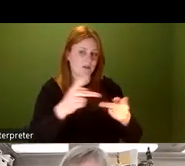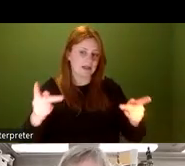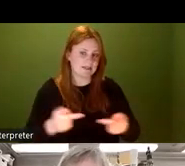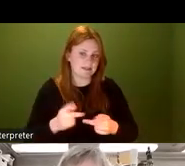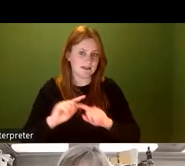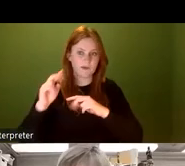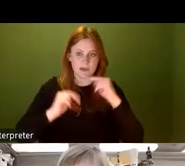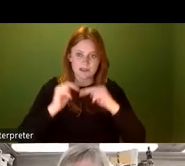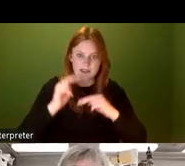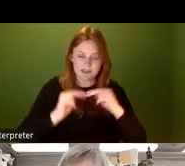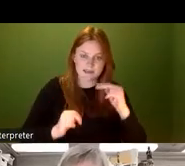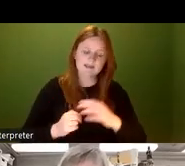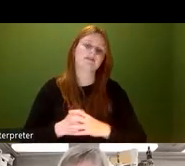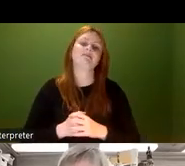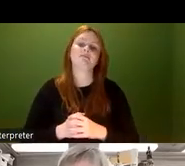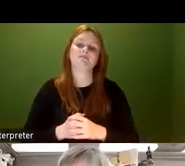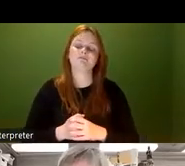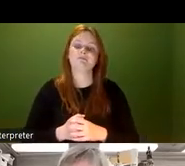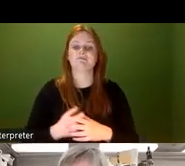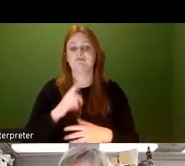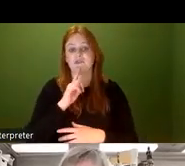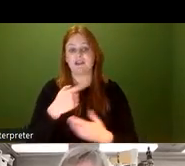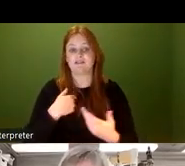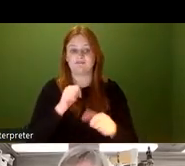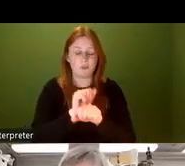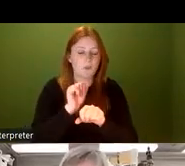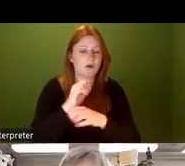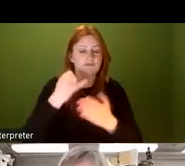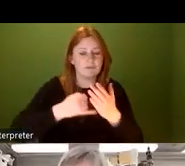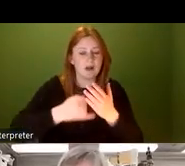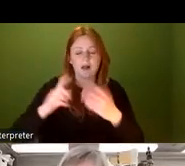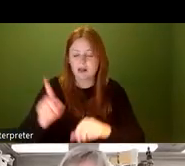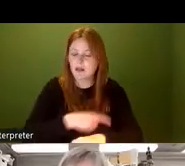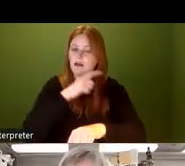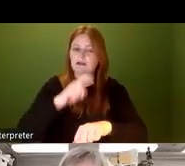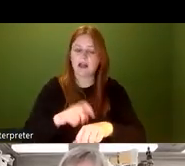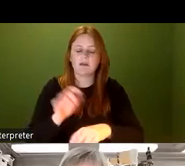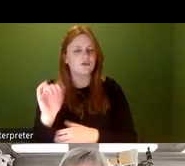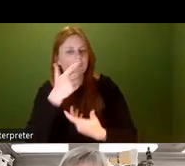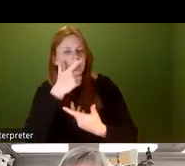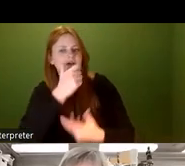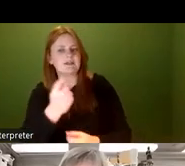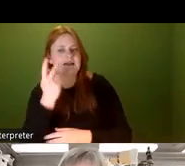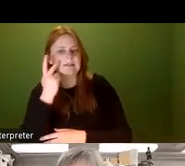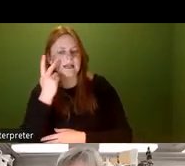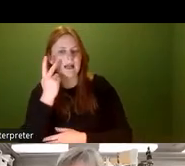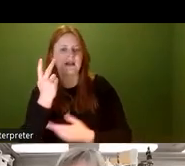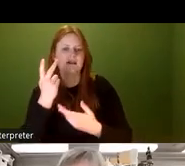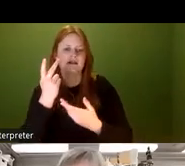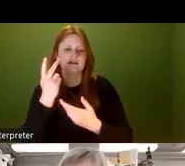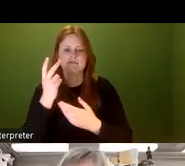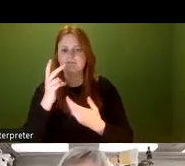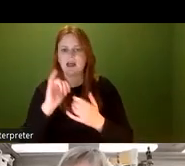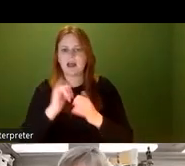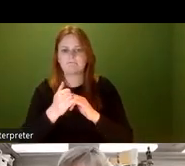and of course, it's also really interesting to see how the space and the architecture of the space, and in this